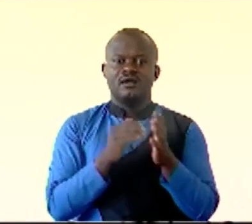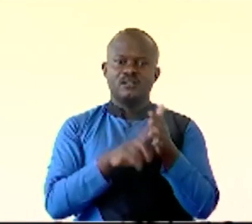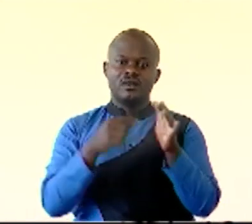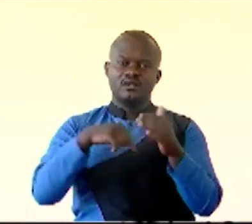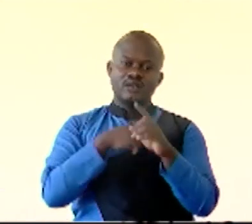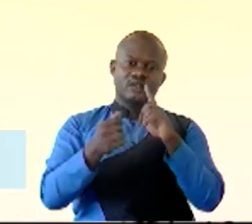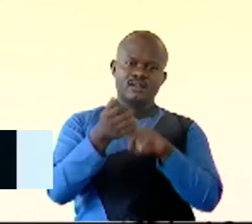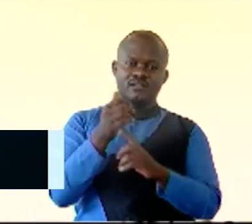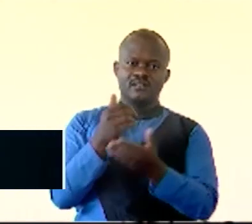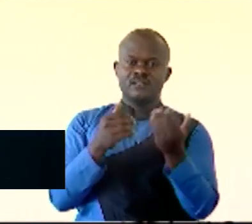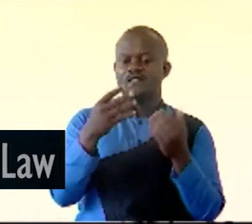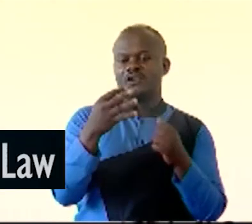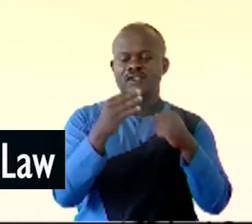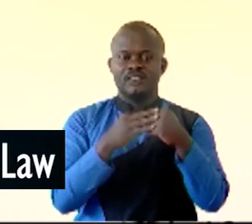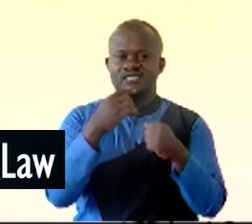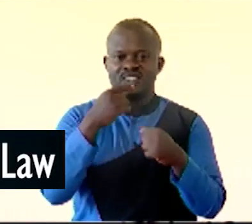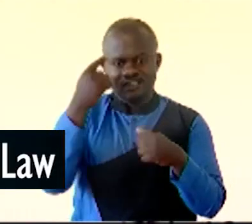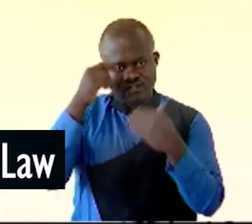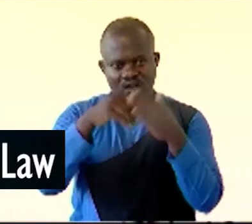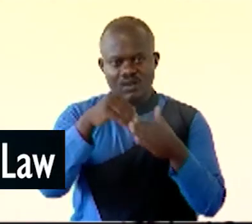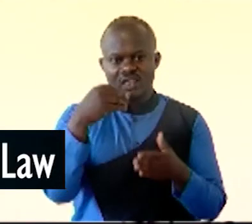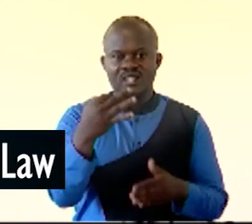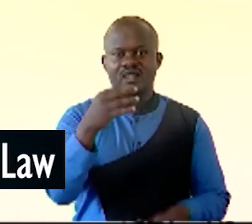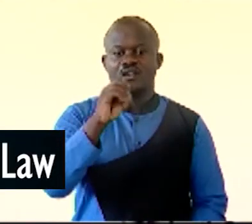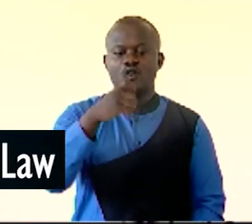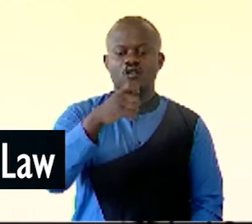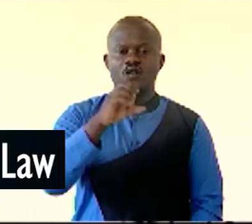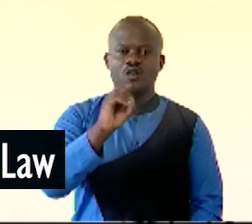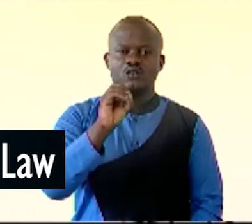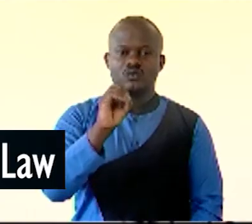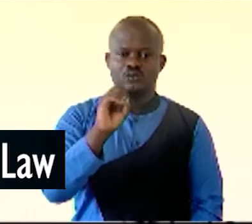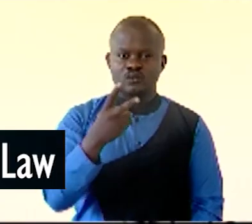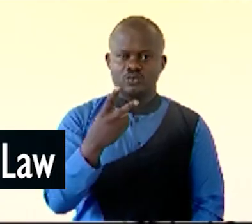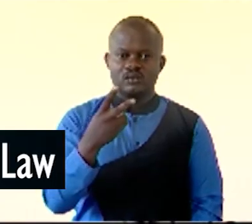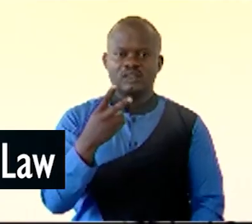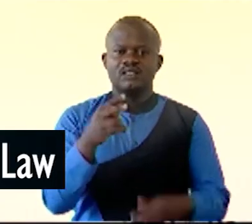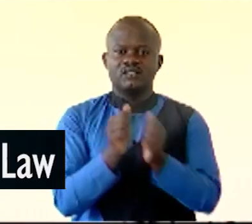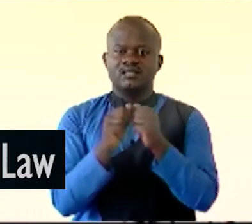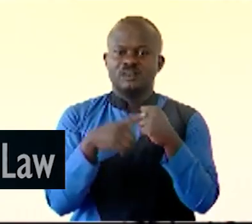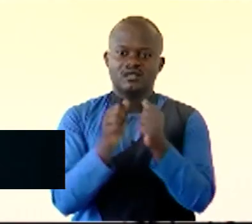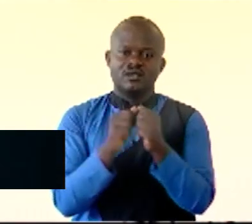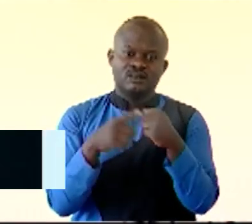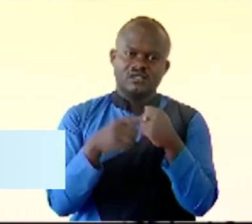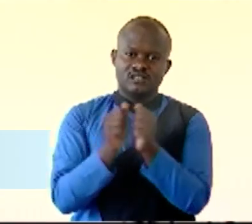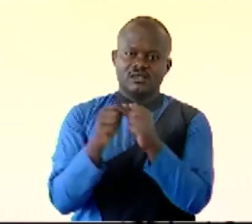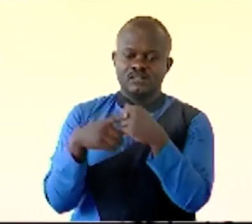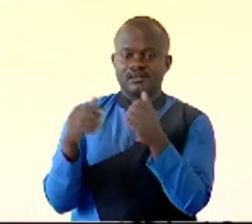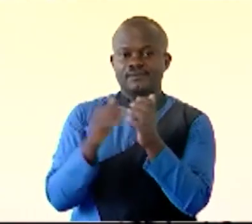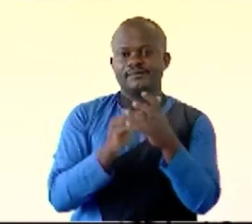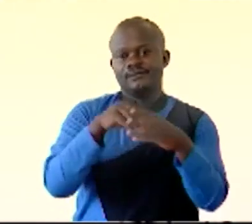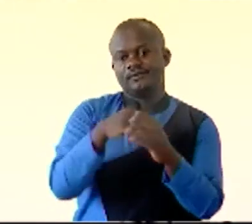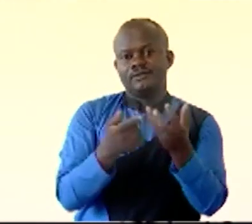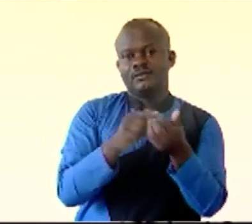get? 48 is for 3 oxygen atoms, 16, 16, 16. And in that case,